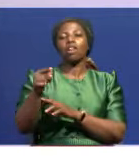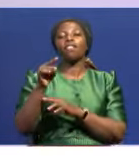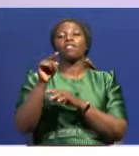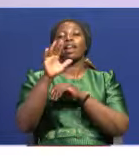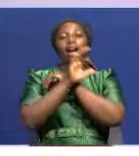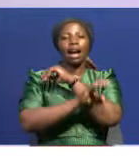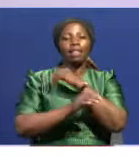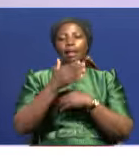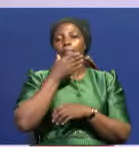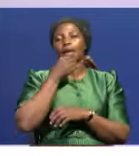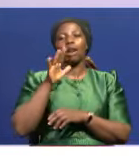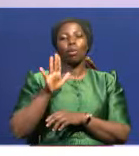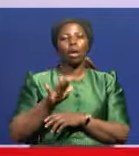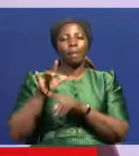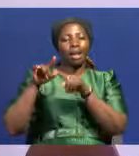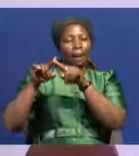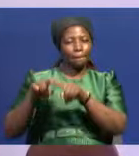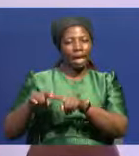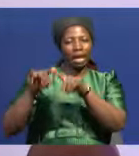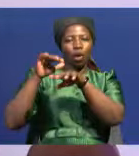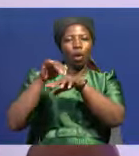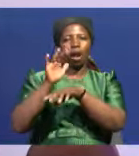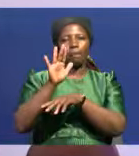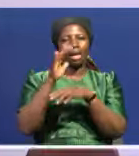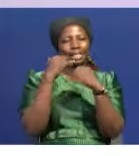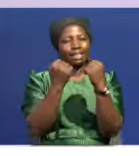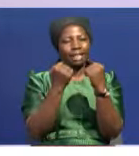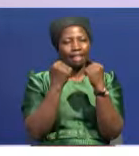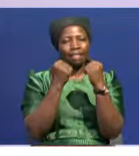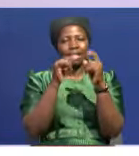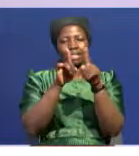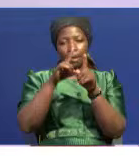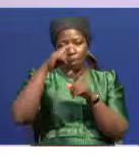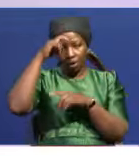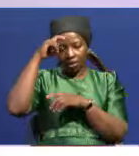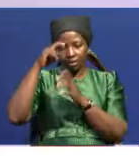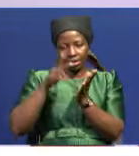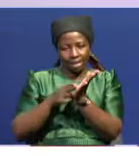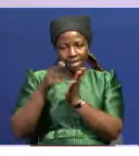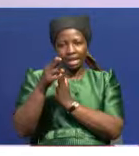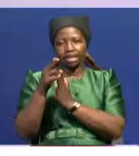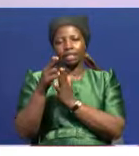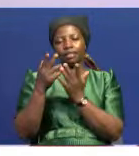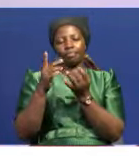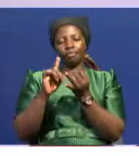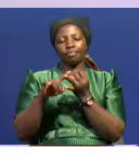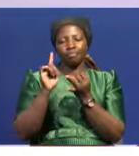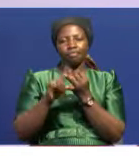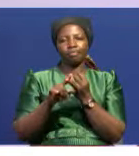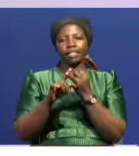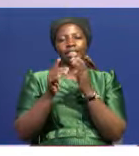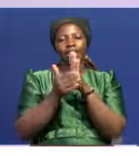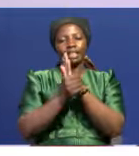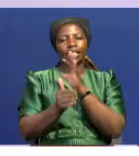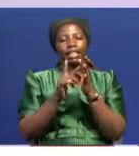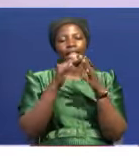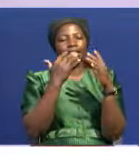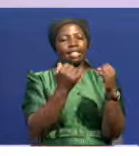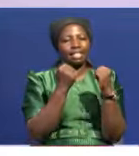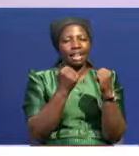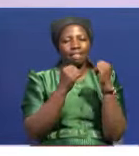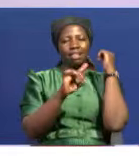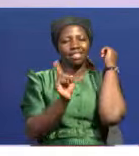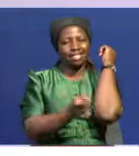and women count on your courage and integrity, skill and strength, discipline and commitment